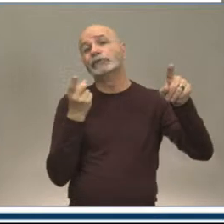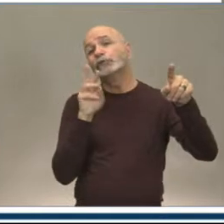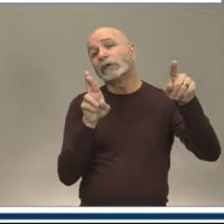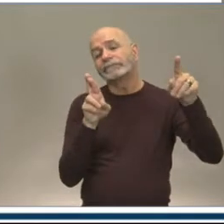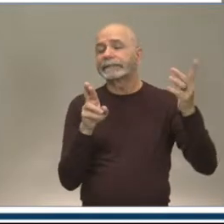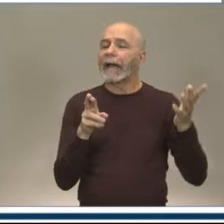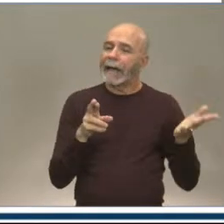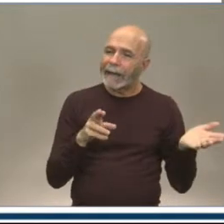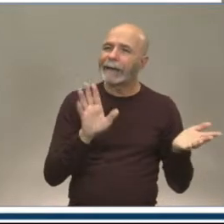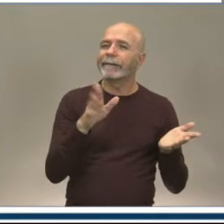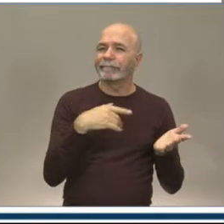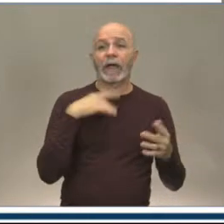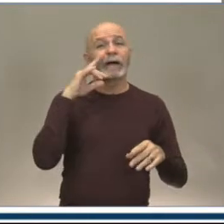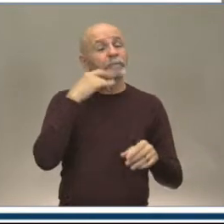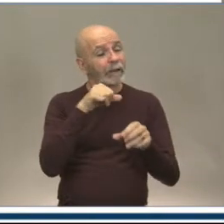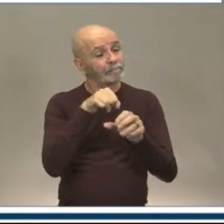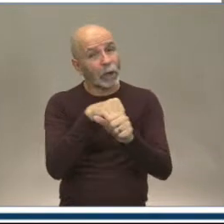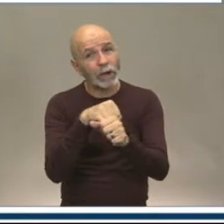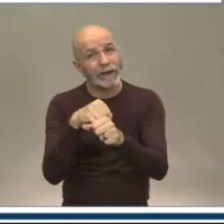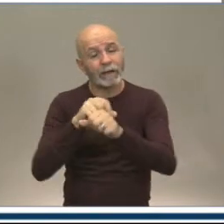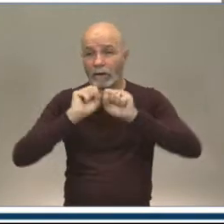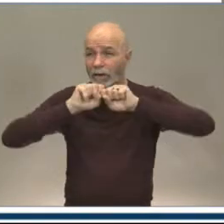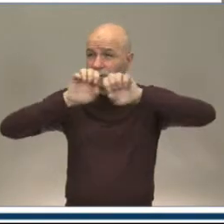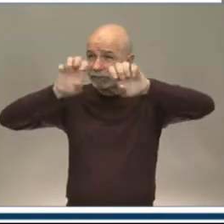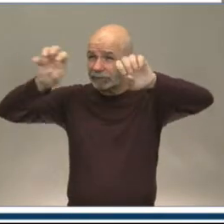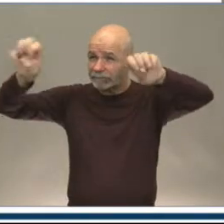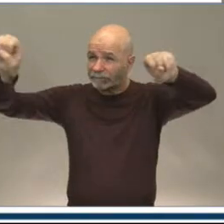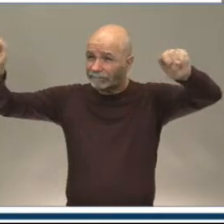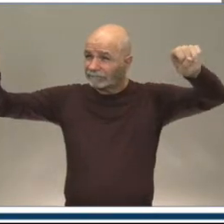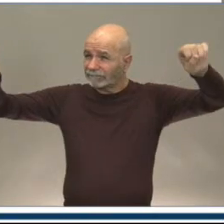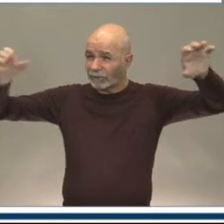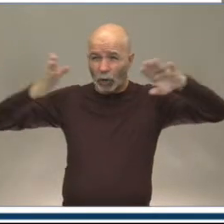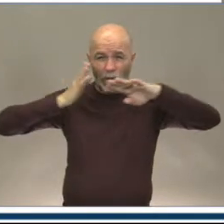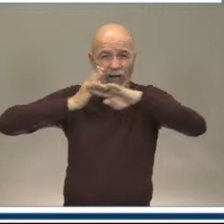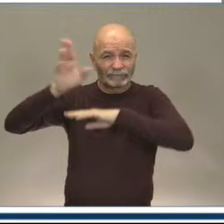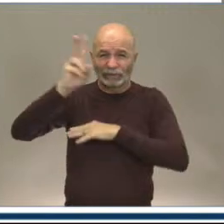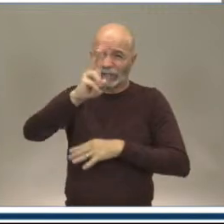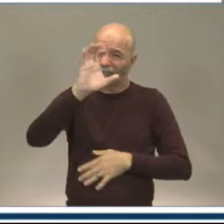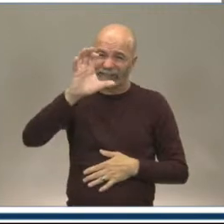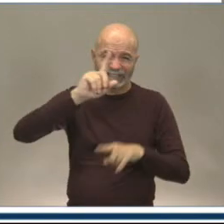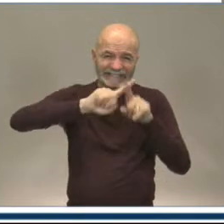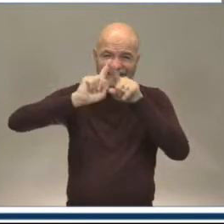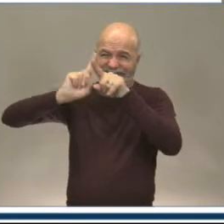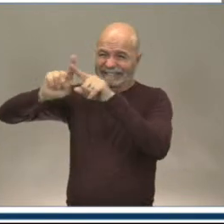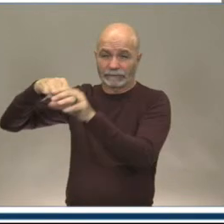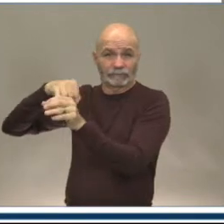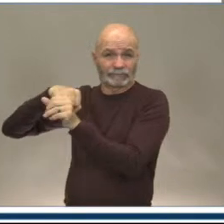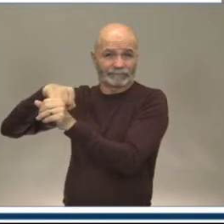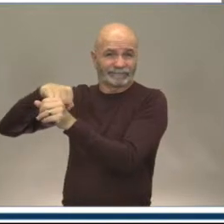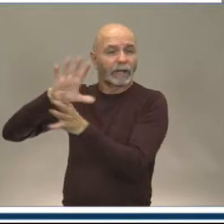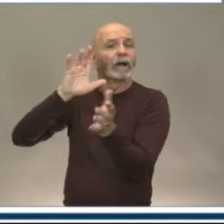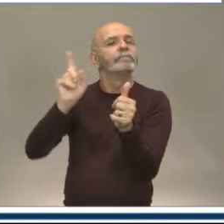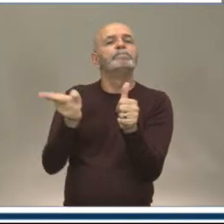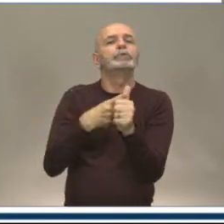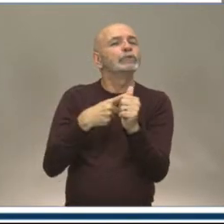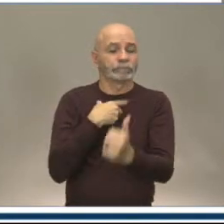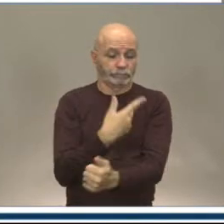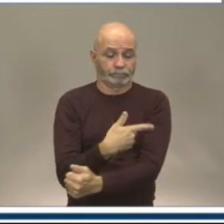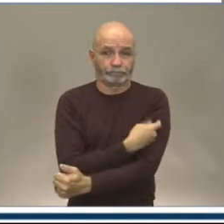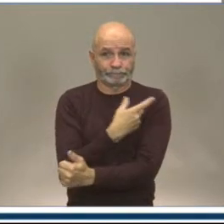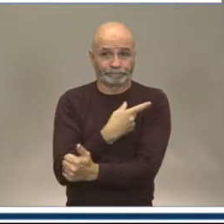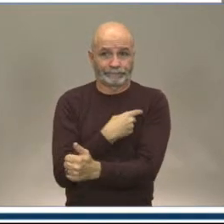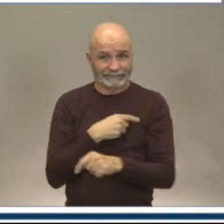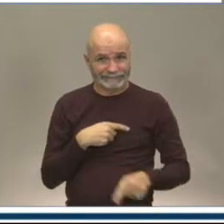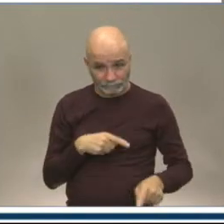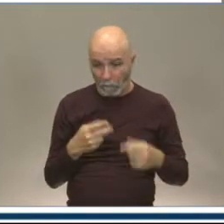in our pharmacies, we looked at the numbers. We should be able to get through the first dose if everybody comes